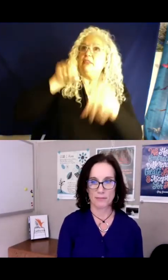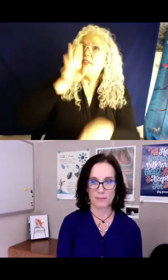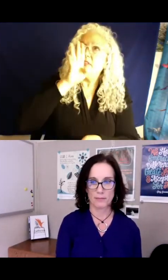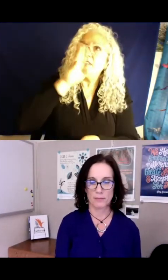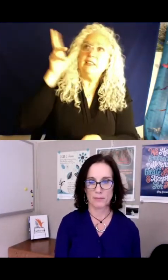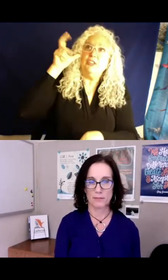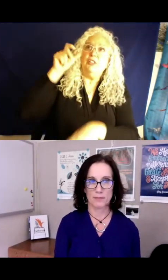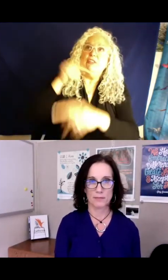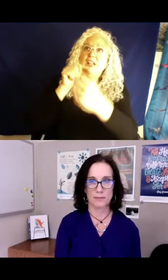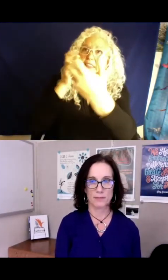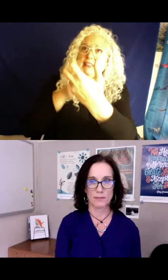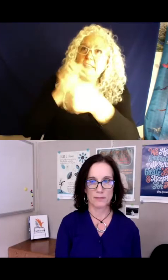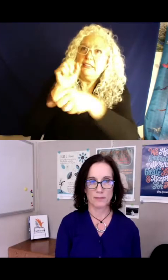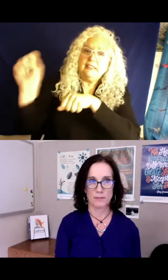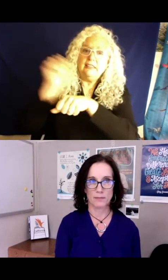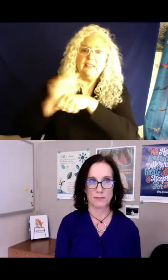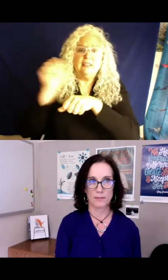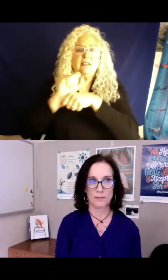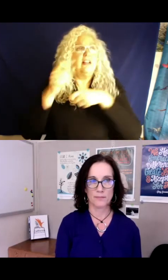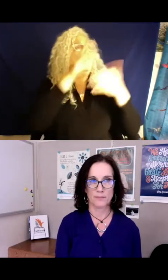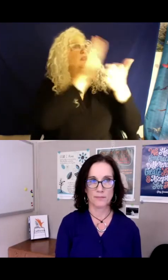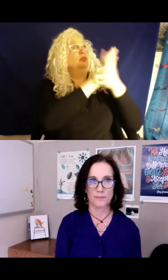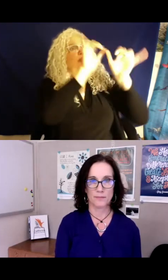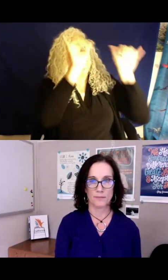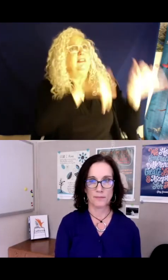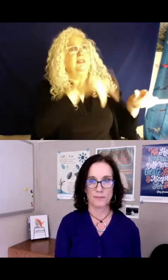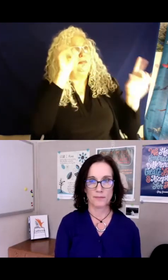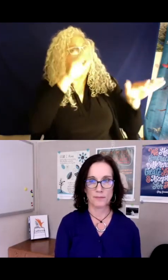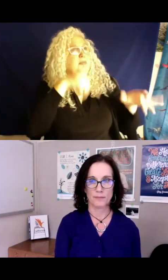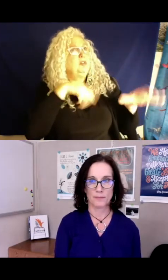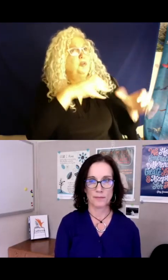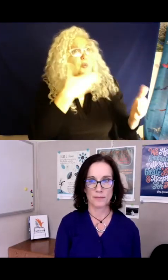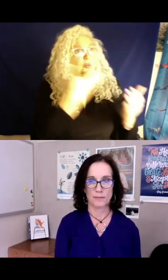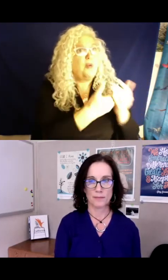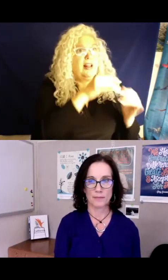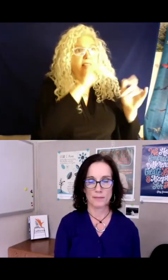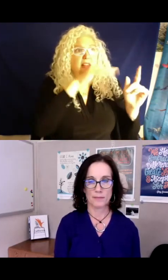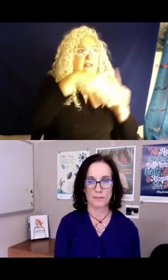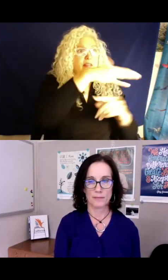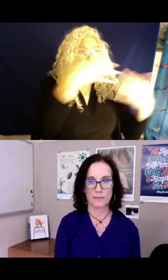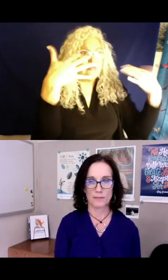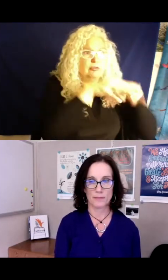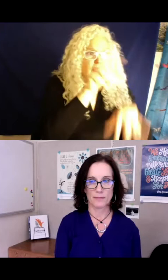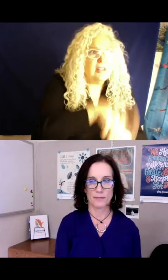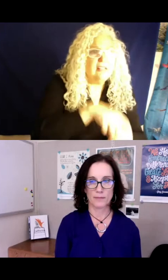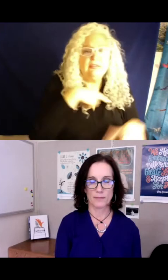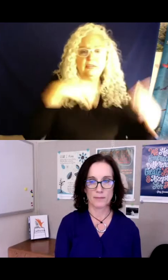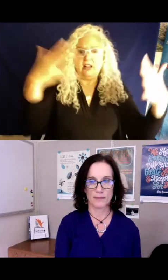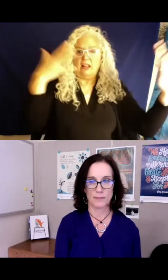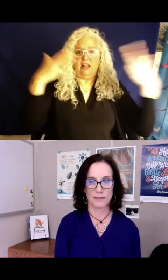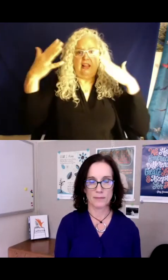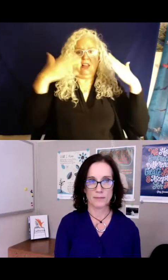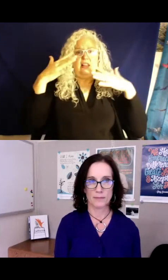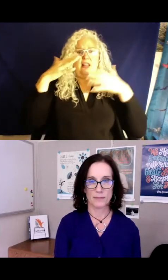all sides, and expectations to fit in, and having to work so hard with the school system and make sure you're doing well in